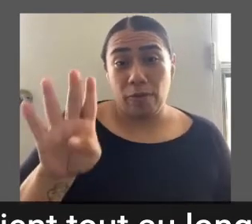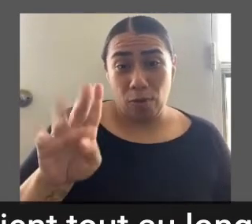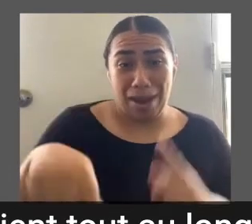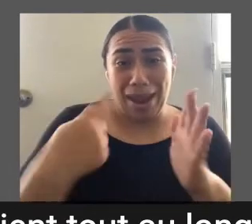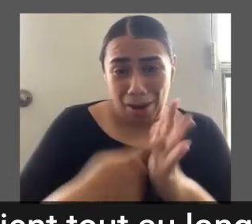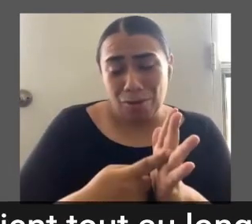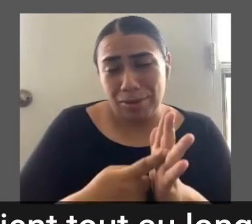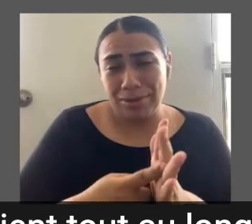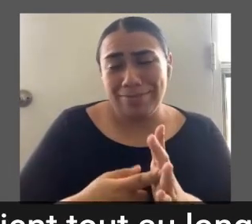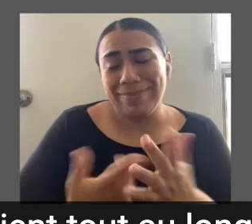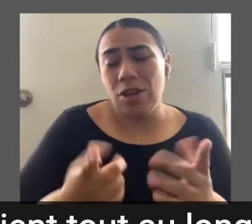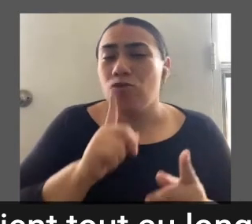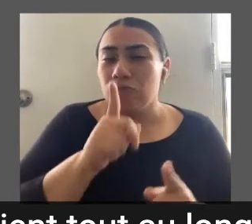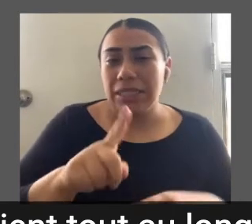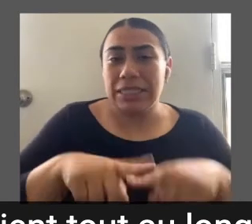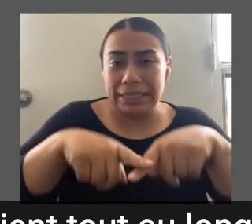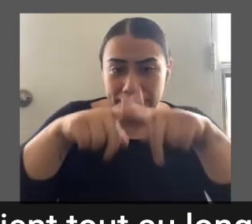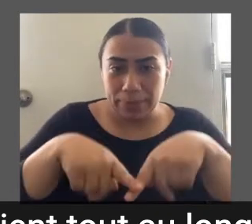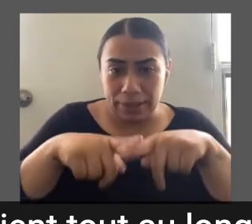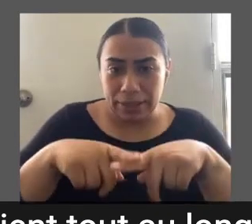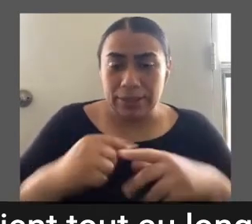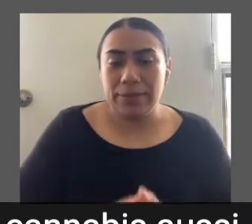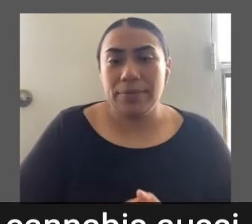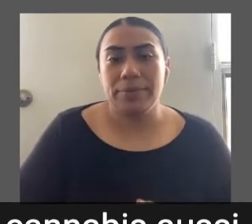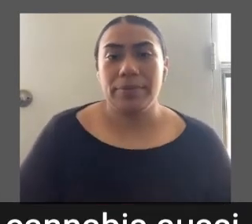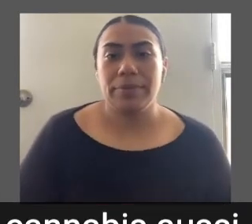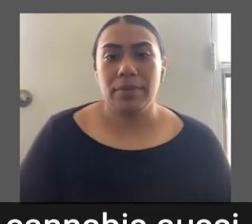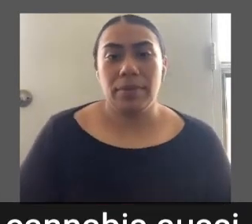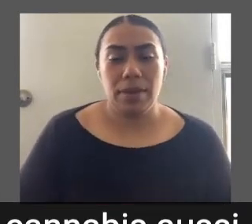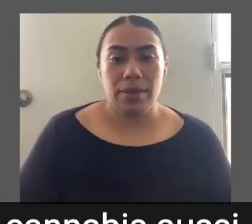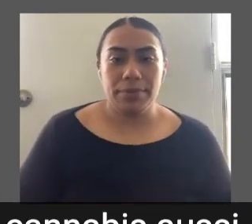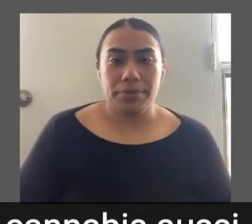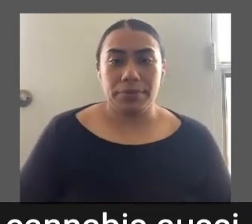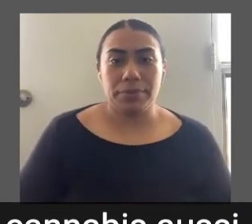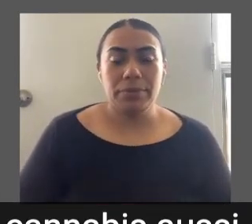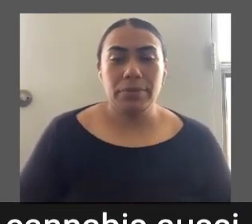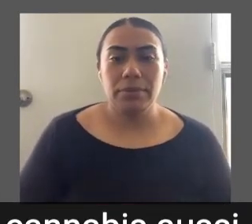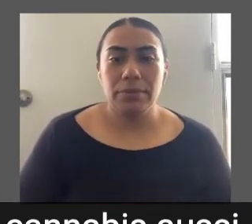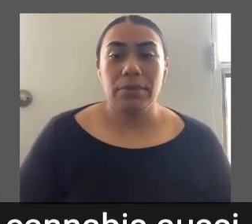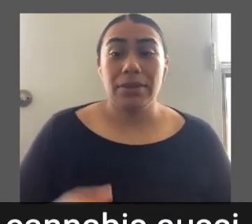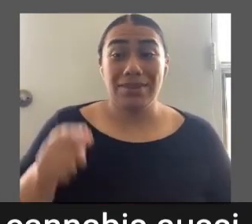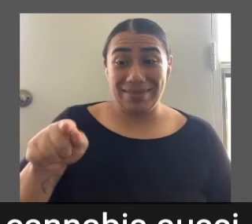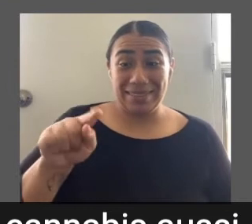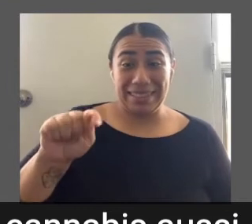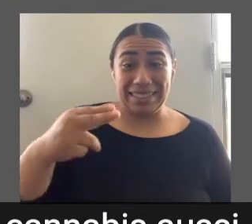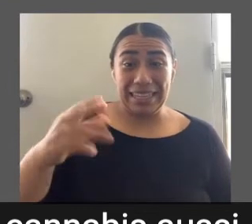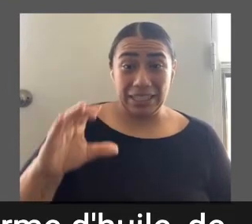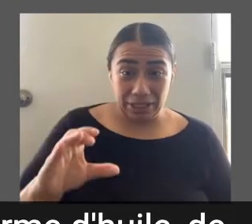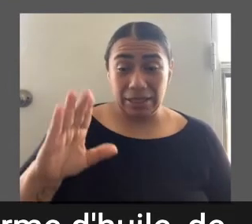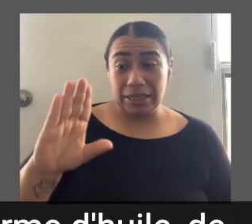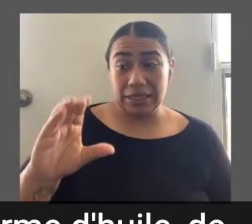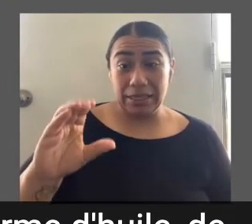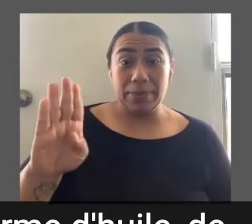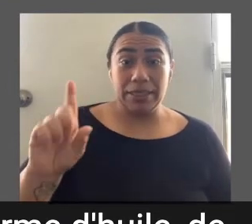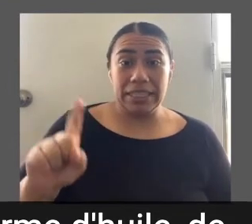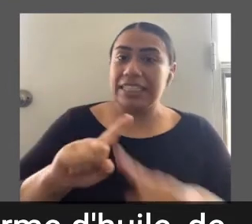hours, providing therapeutic benefits to the patient throughout the day so that they don't need to consume cannabis as often.